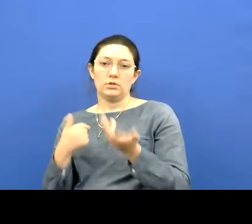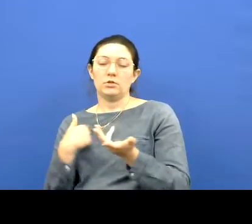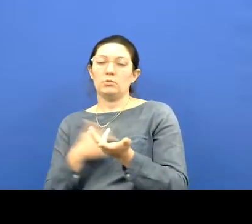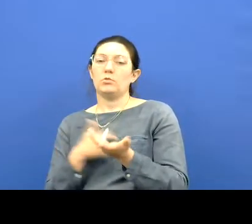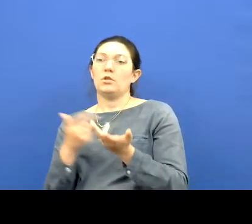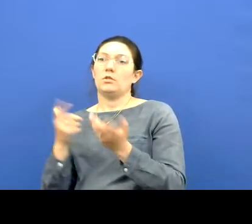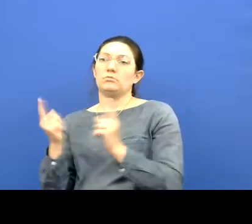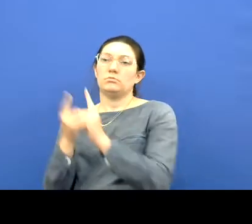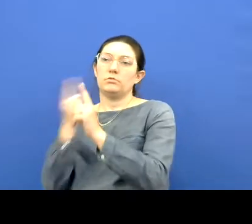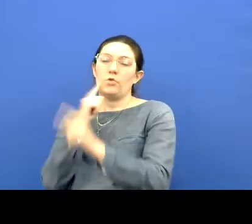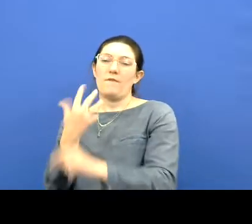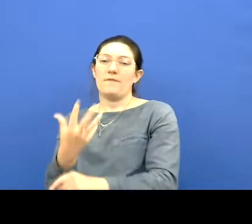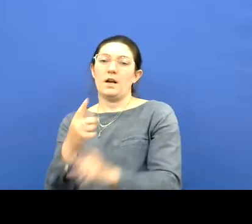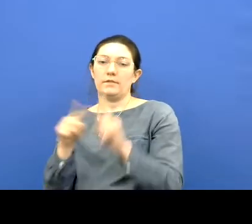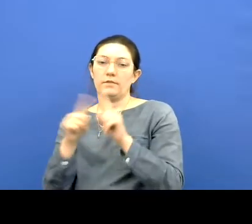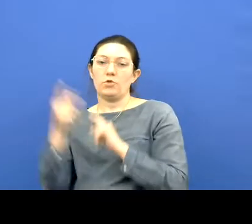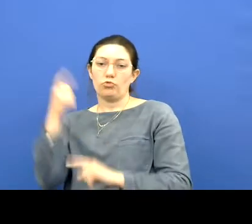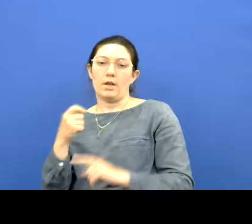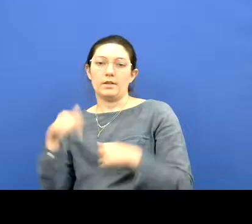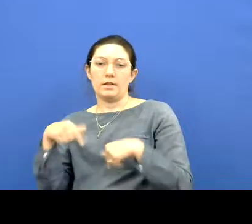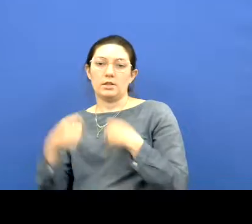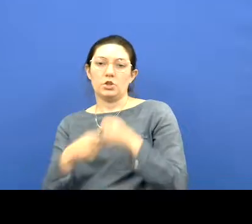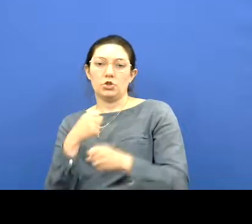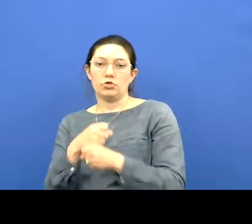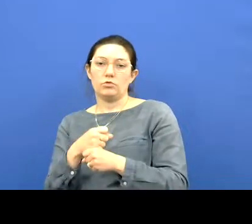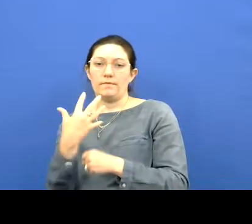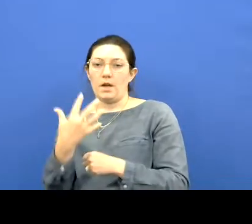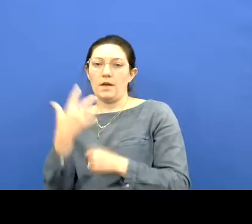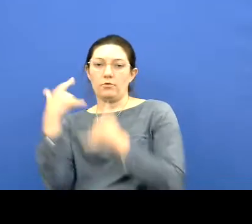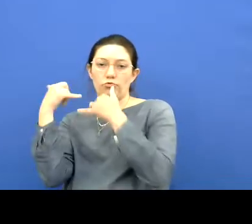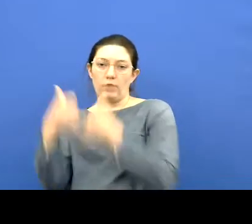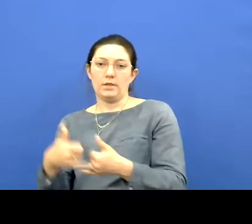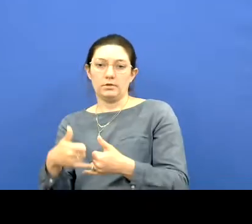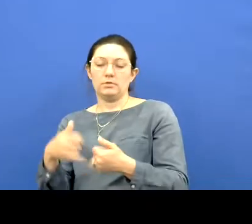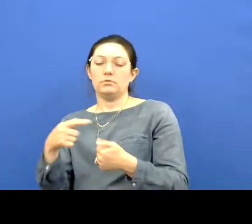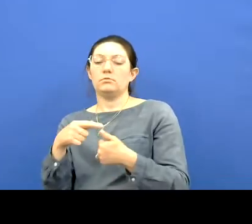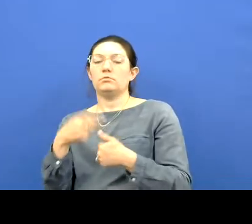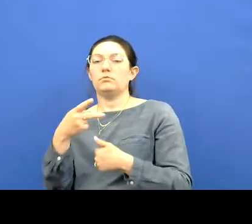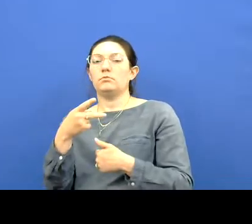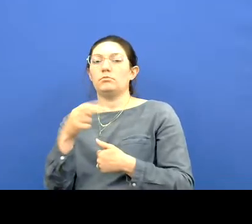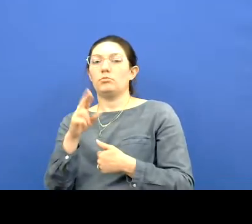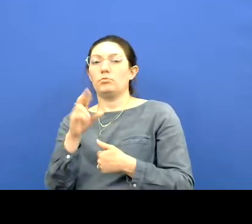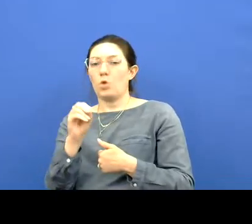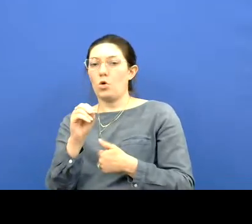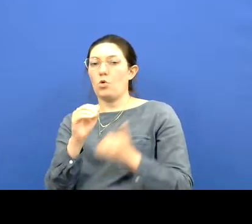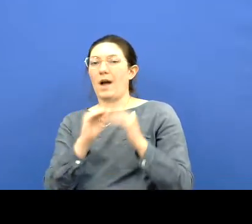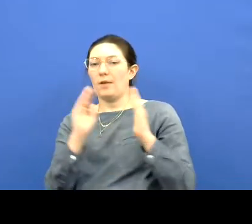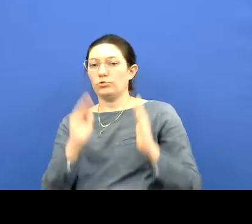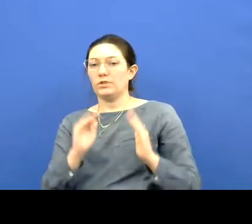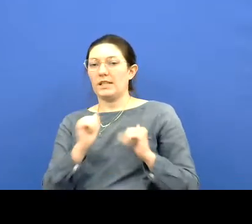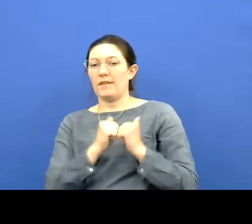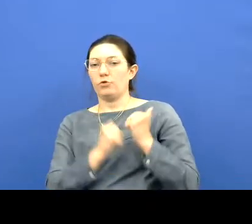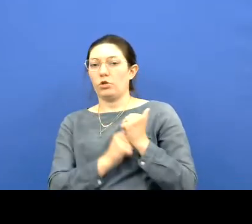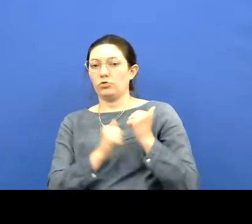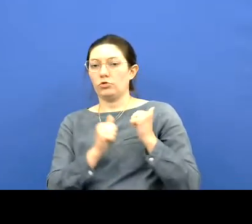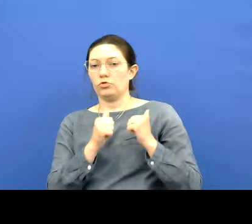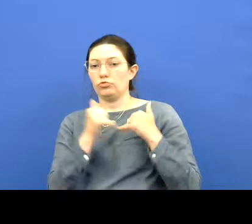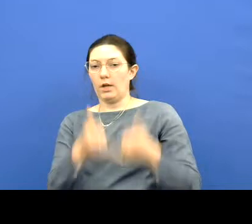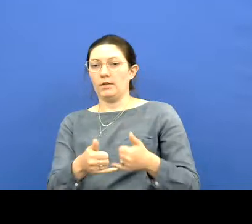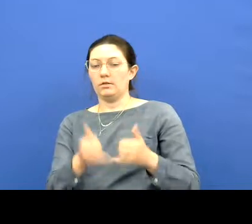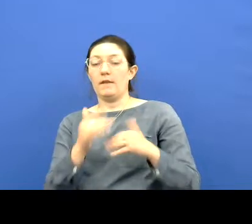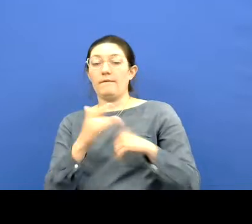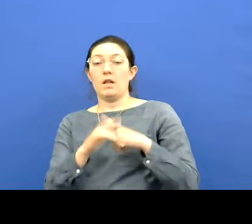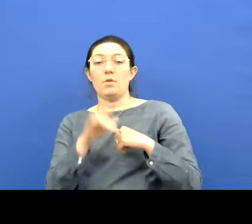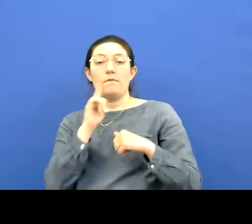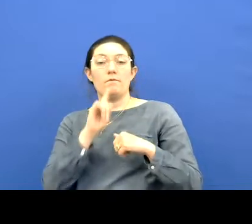different grants this year. The first is a pro housing infrastructure grant. So available to communities